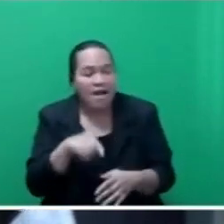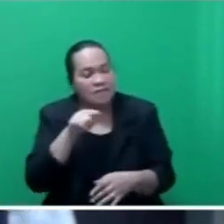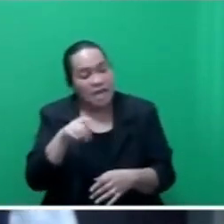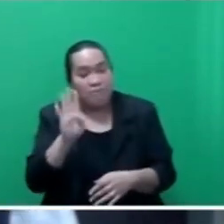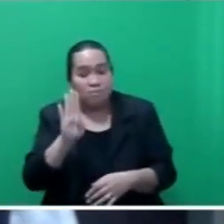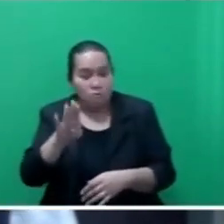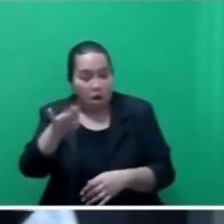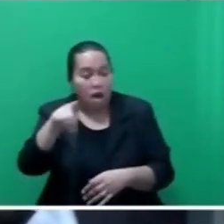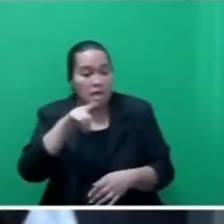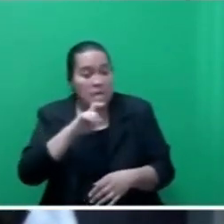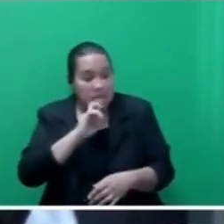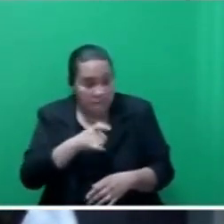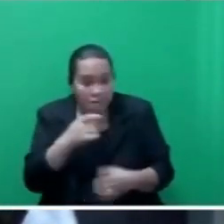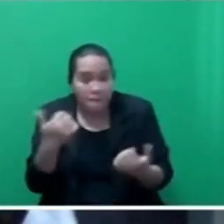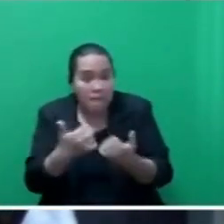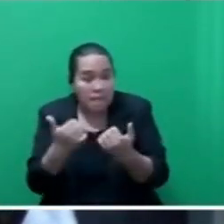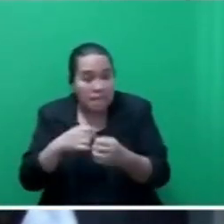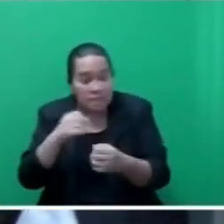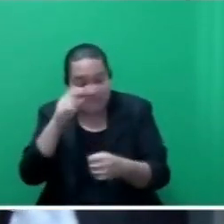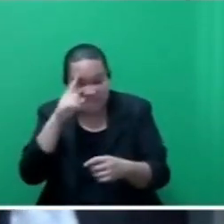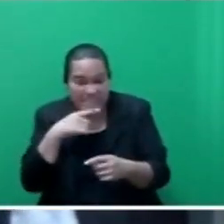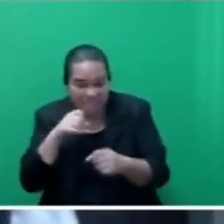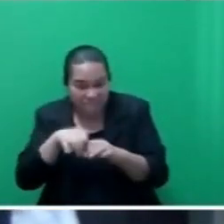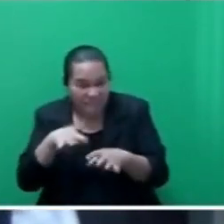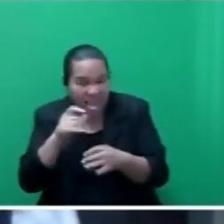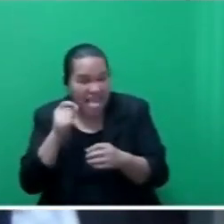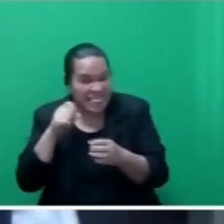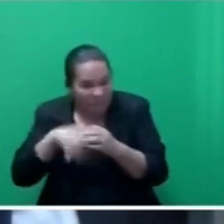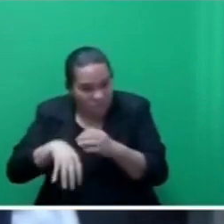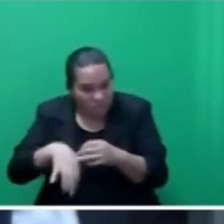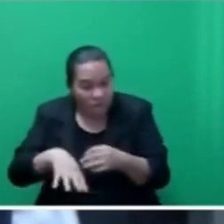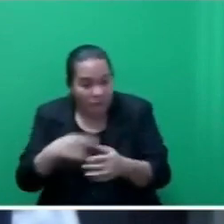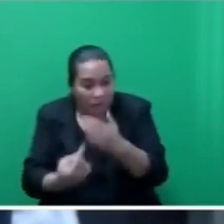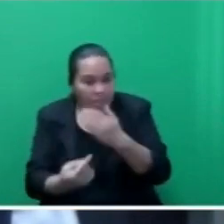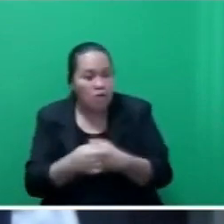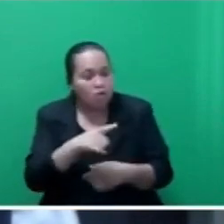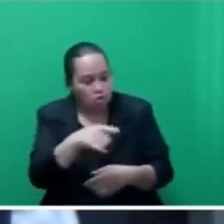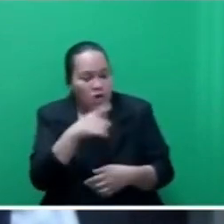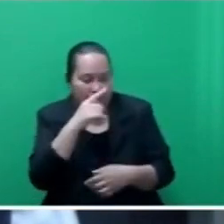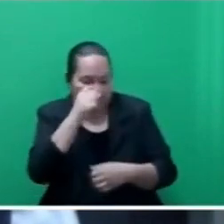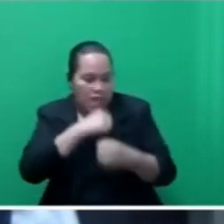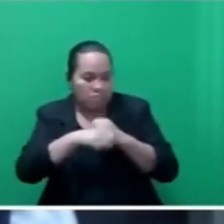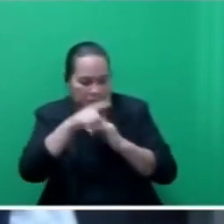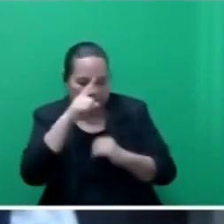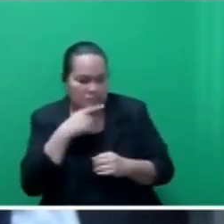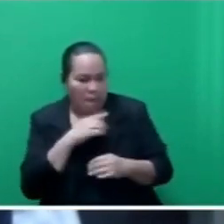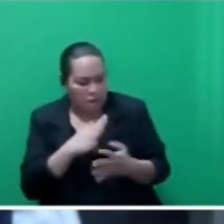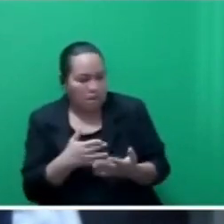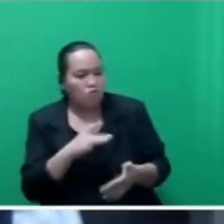Mbua, you could be sick. Your life has been protected. Honorable